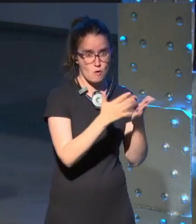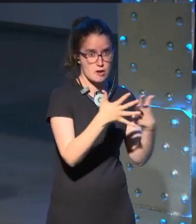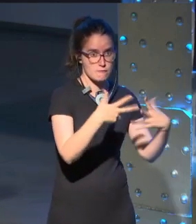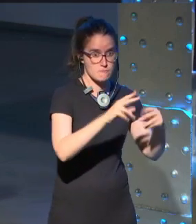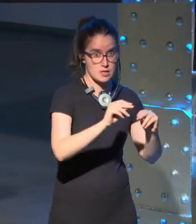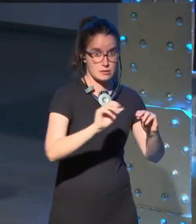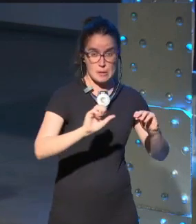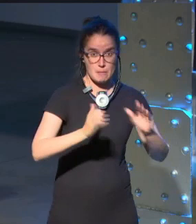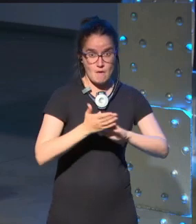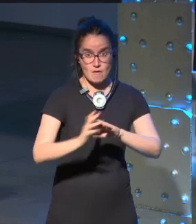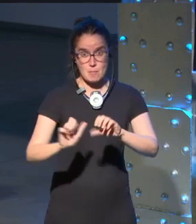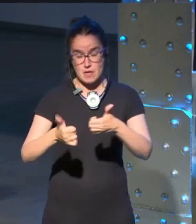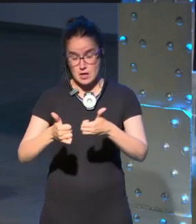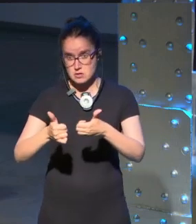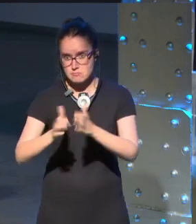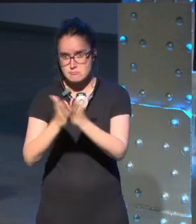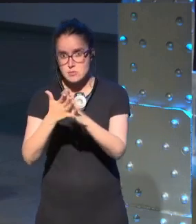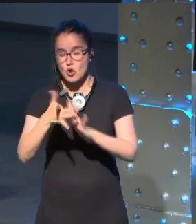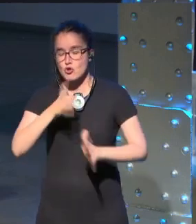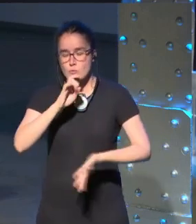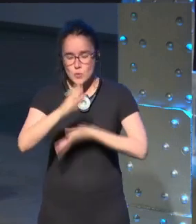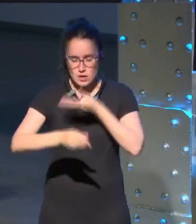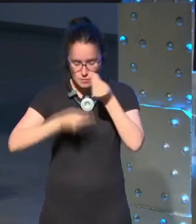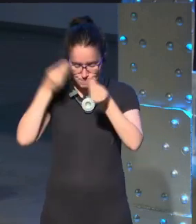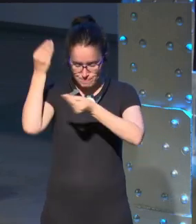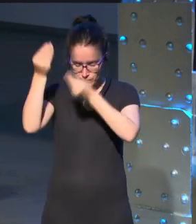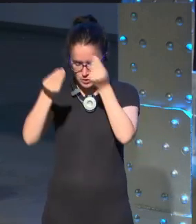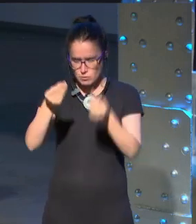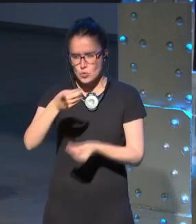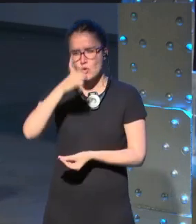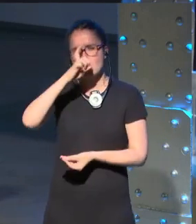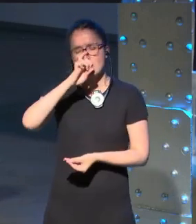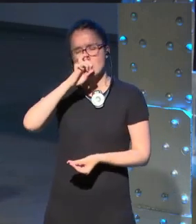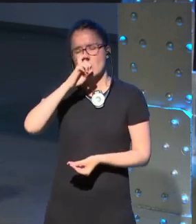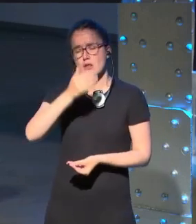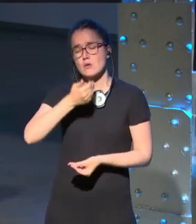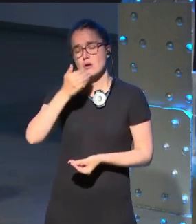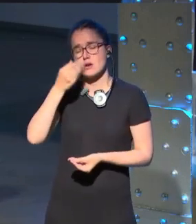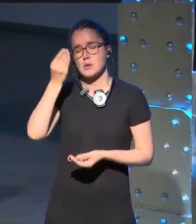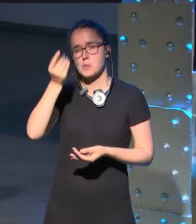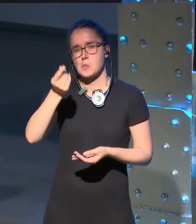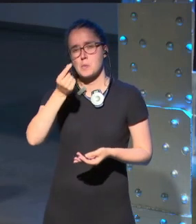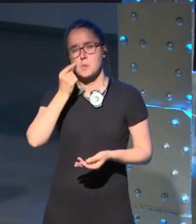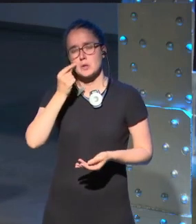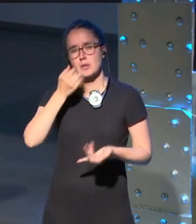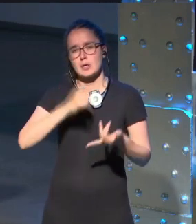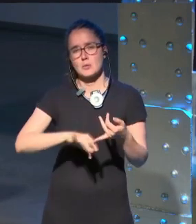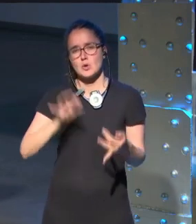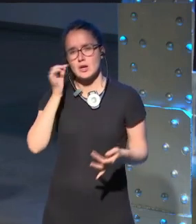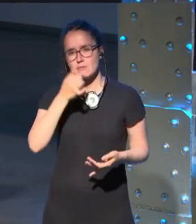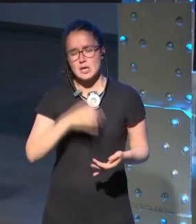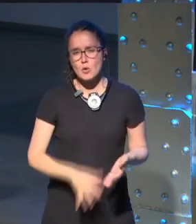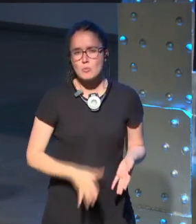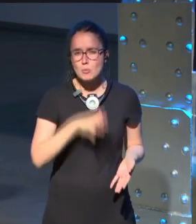one, I have a recollection of my wife saying that, well, why don't you set the next one in the room with